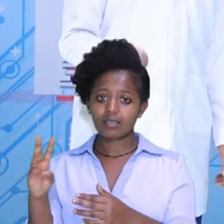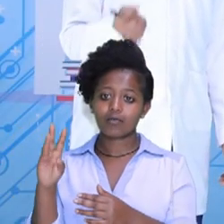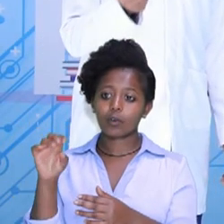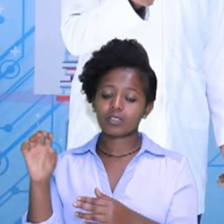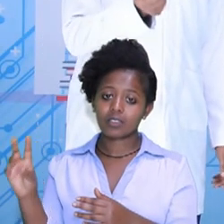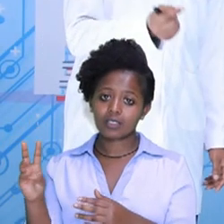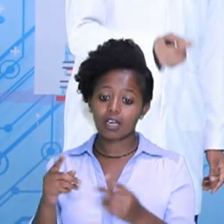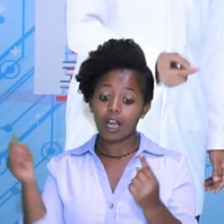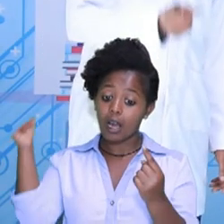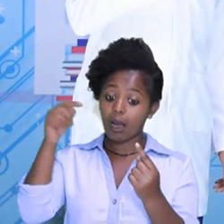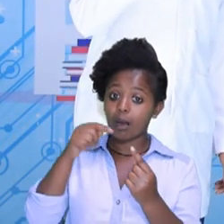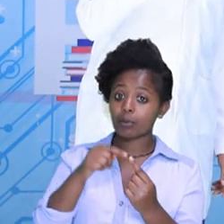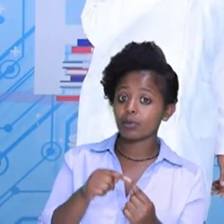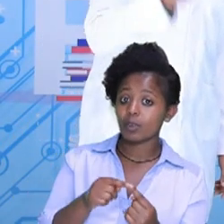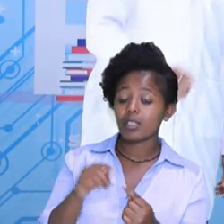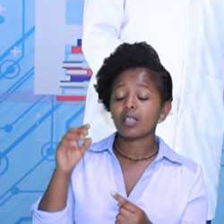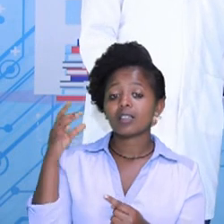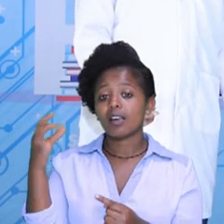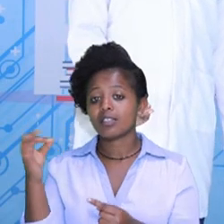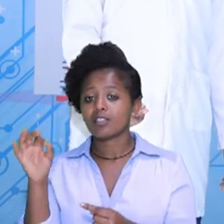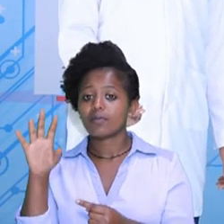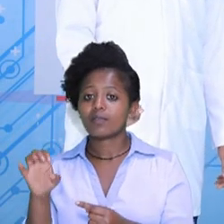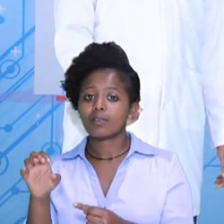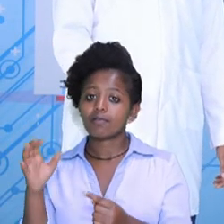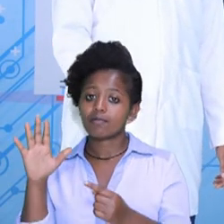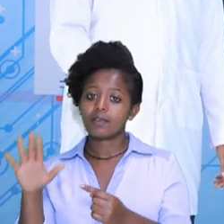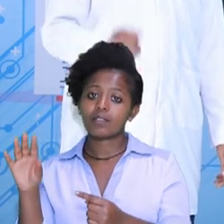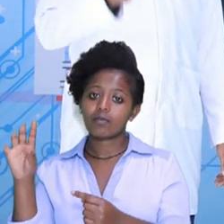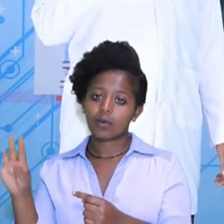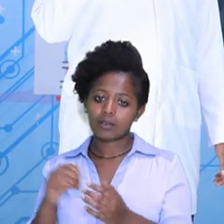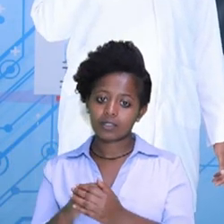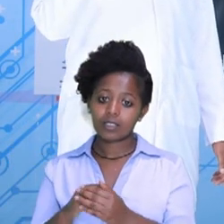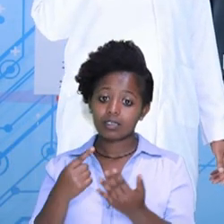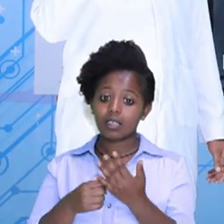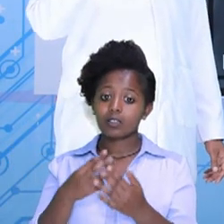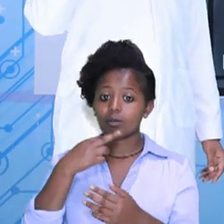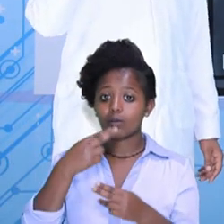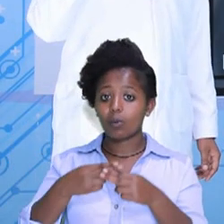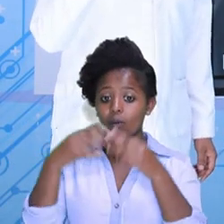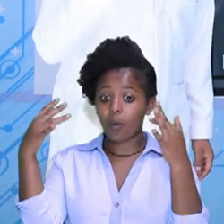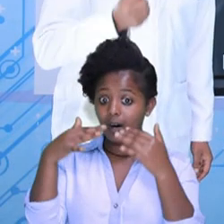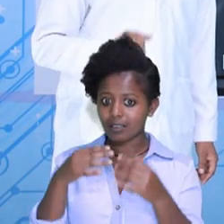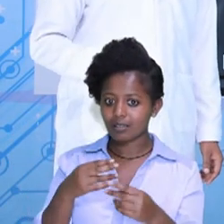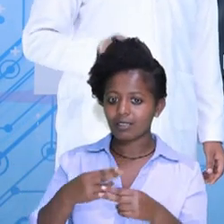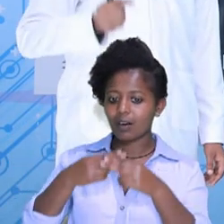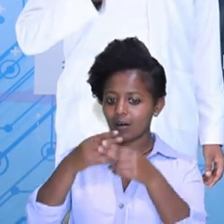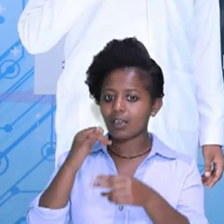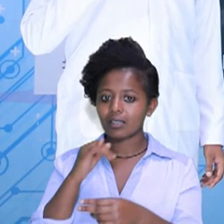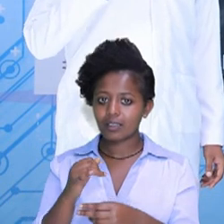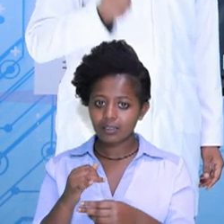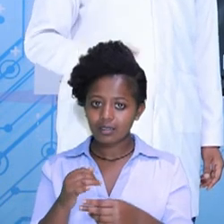up to 1954. That war was known as Dirty War.